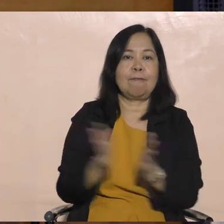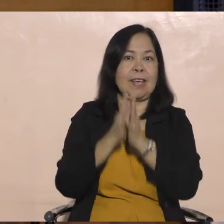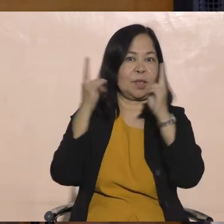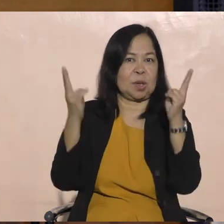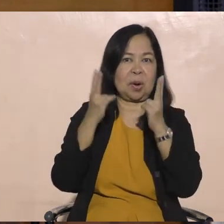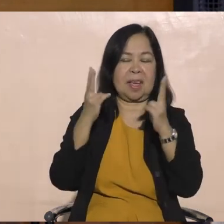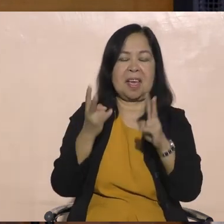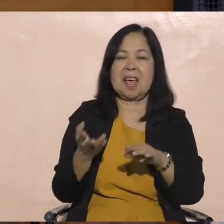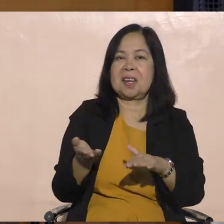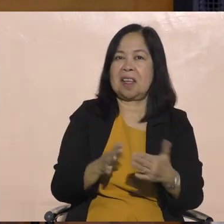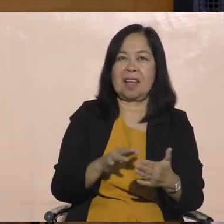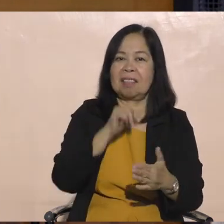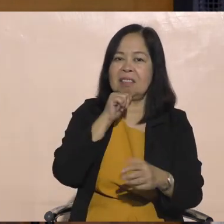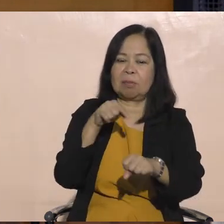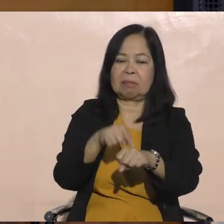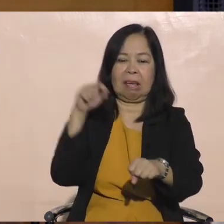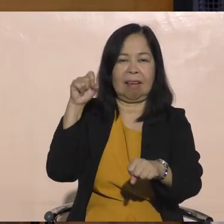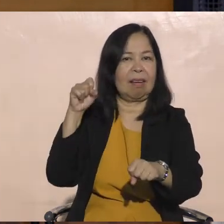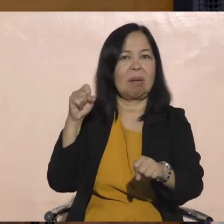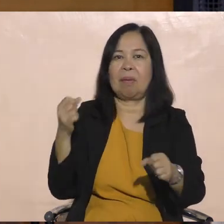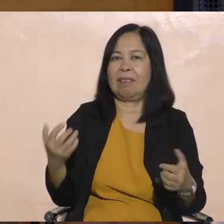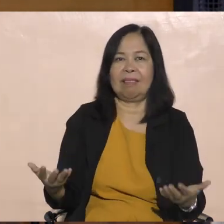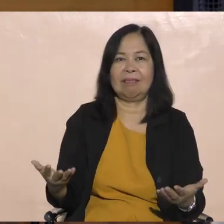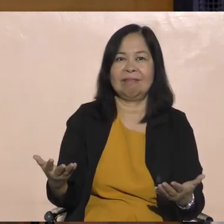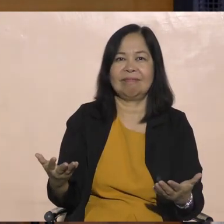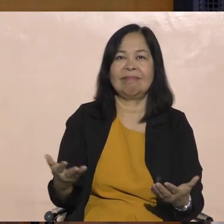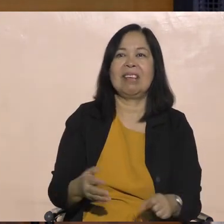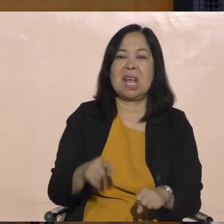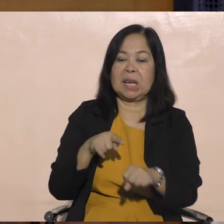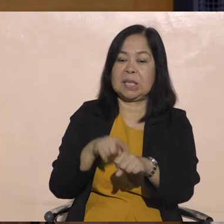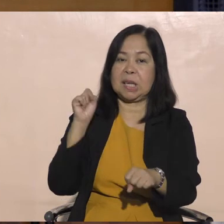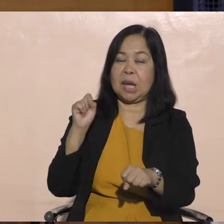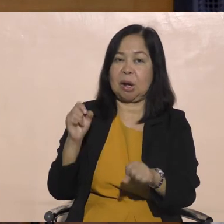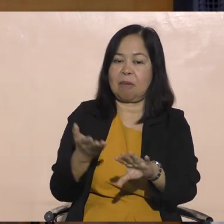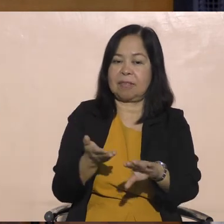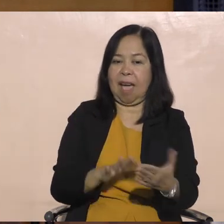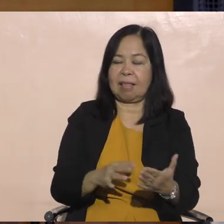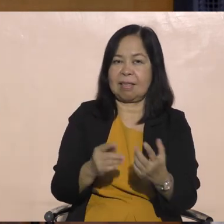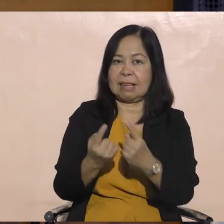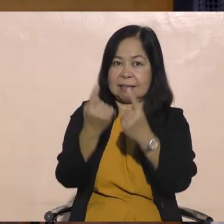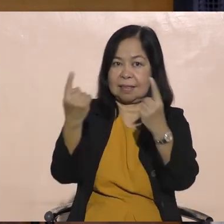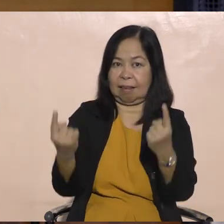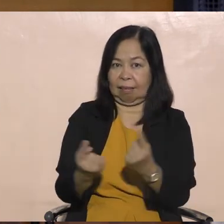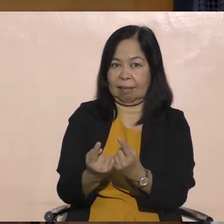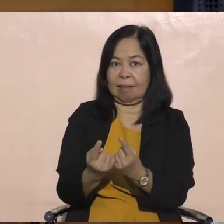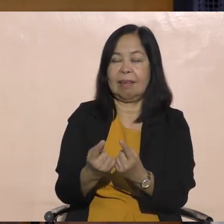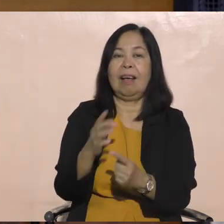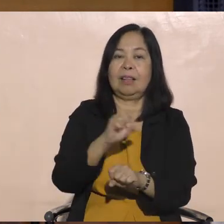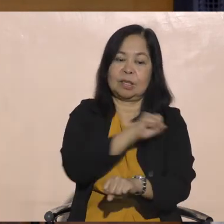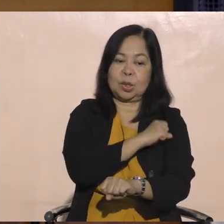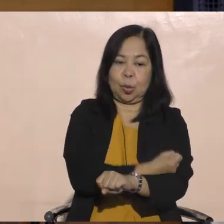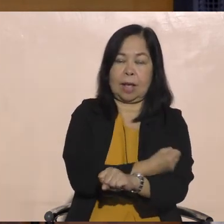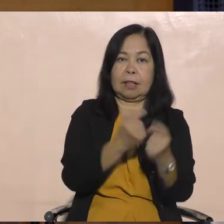is your sting? Oh, Hades, or hell, where is your victory? The sting of death is sin, and the strength of sin